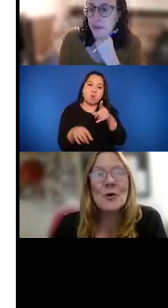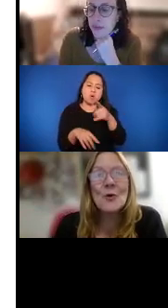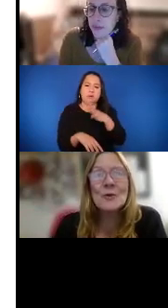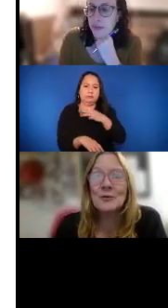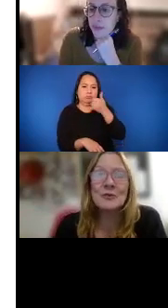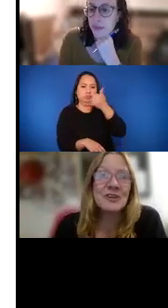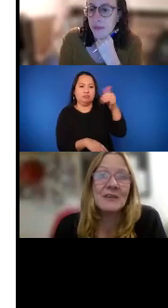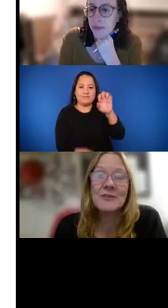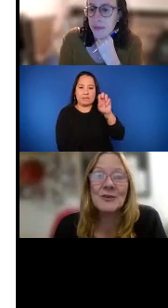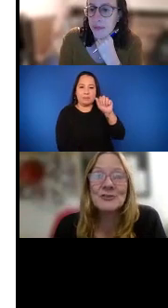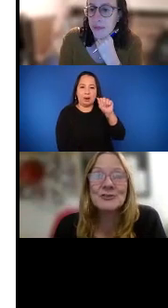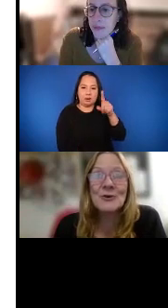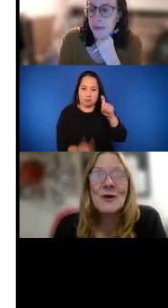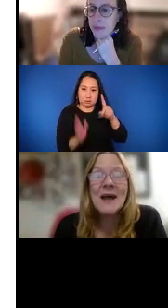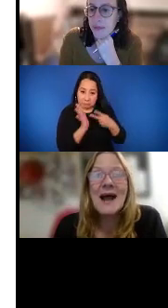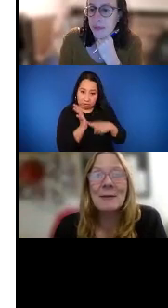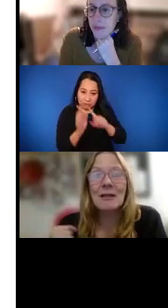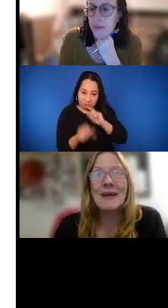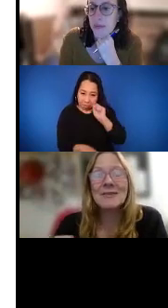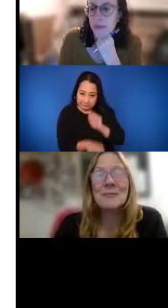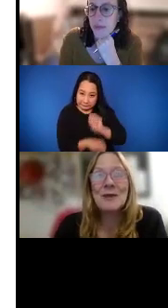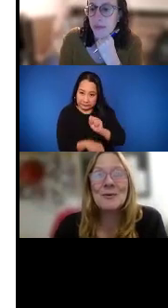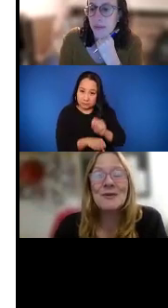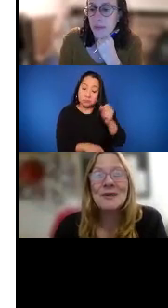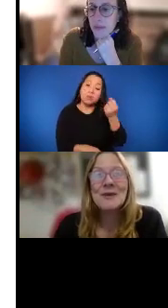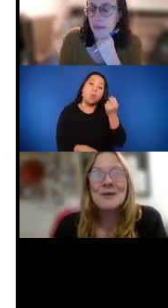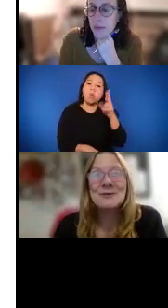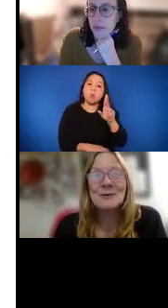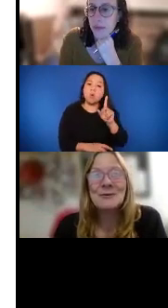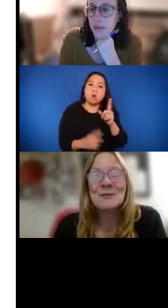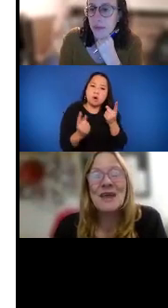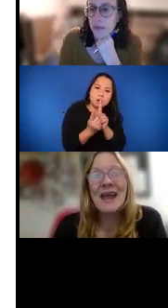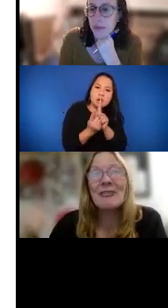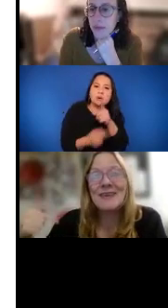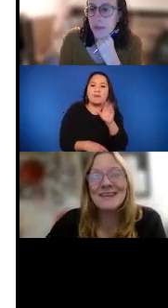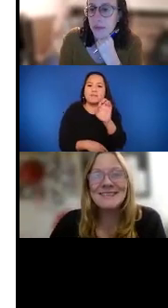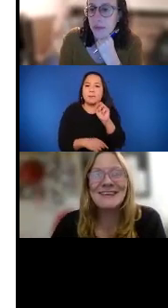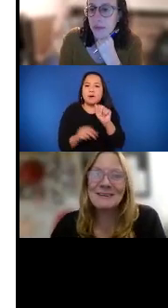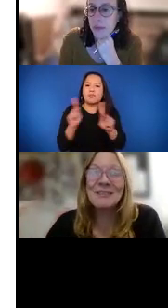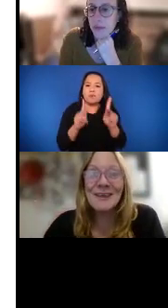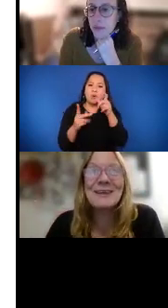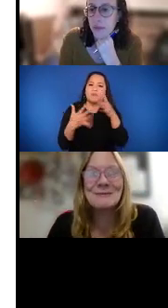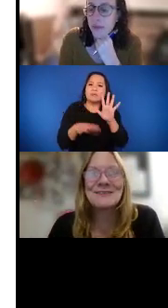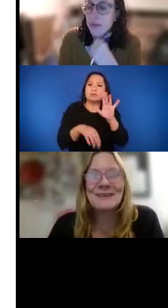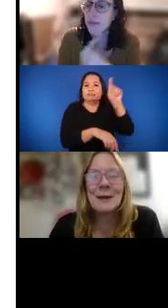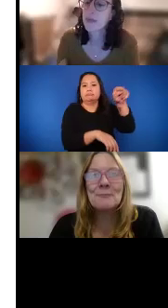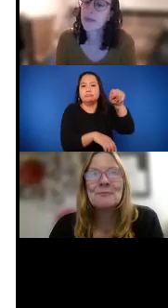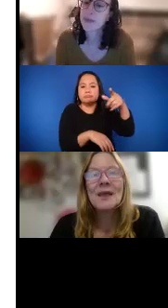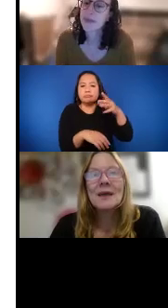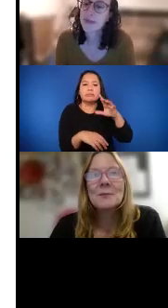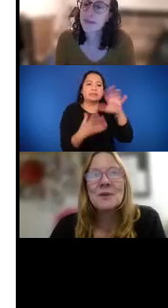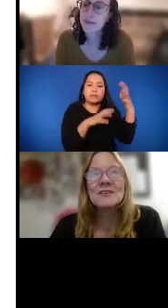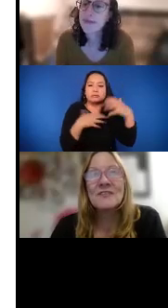centres to always double check if you're not sure. I'm glad the people who talked to me had the instinct to think it was a